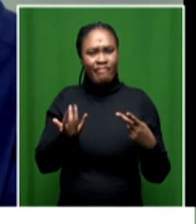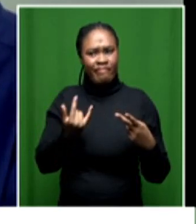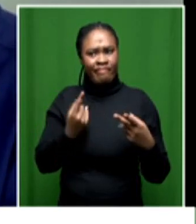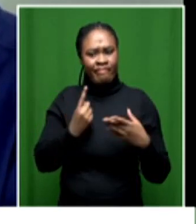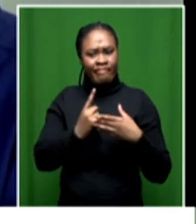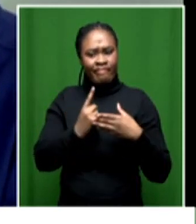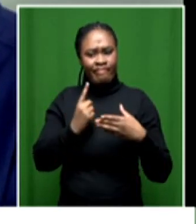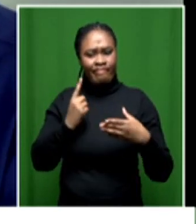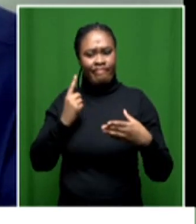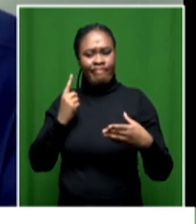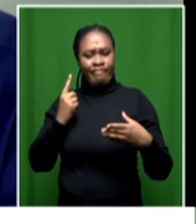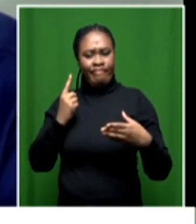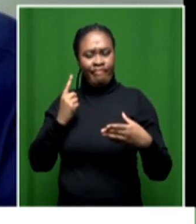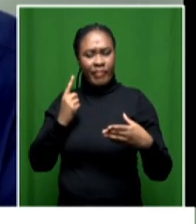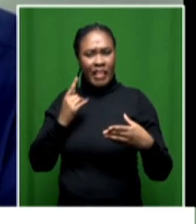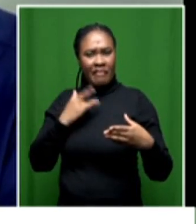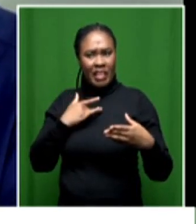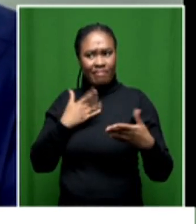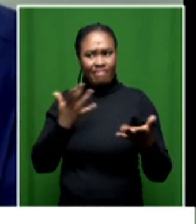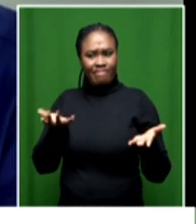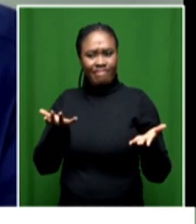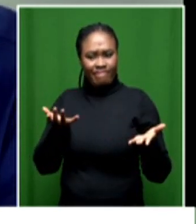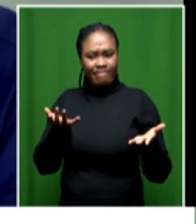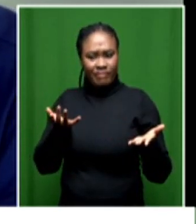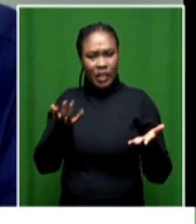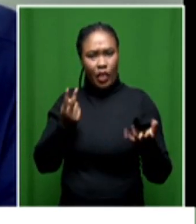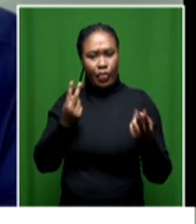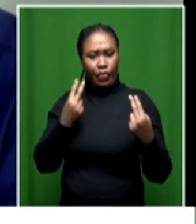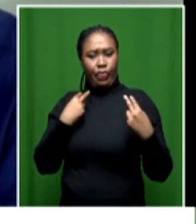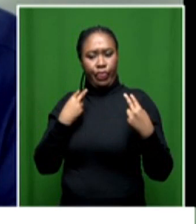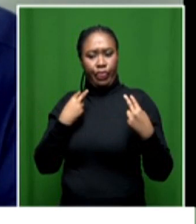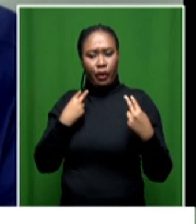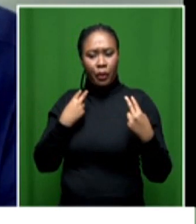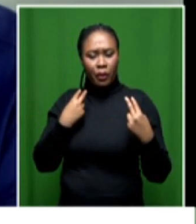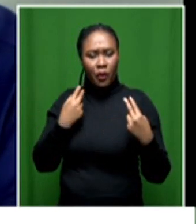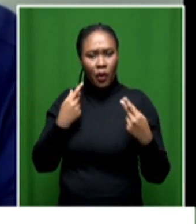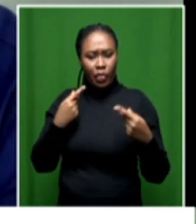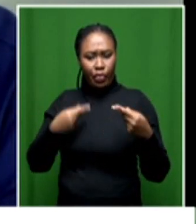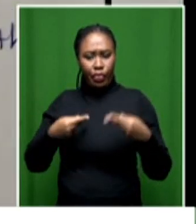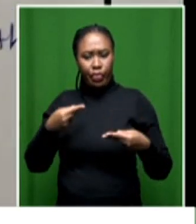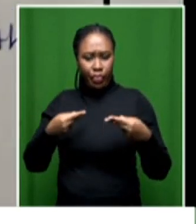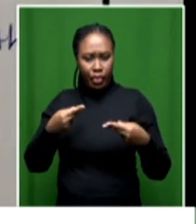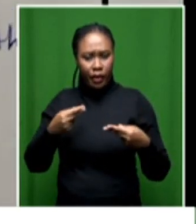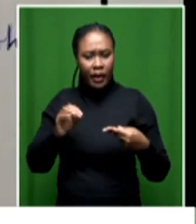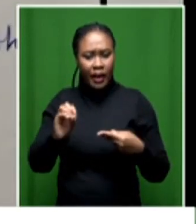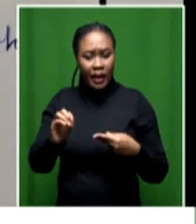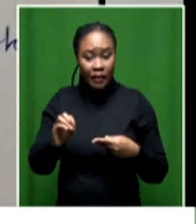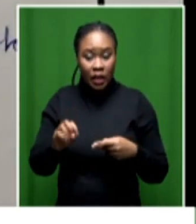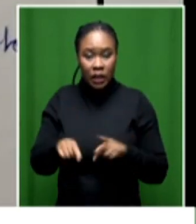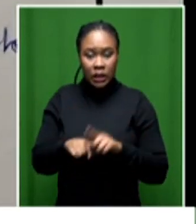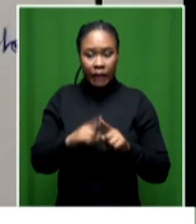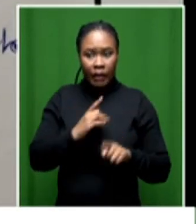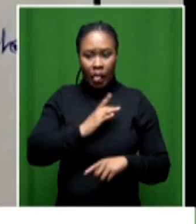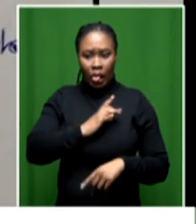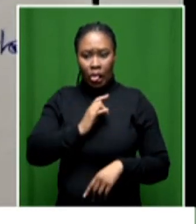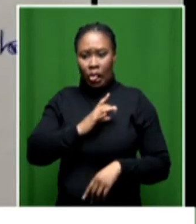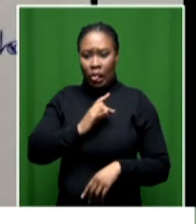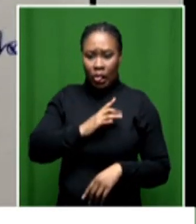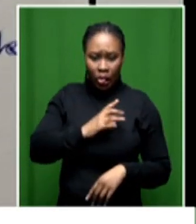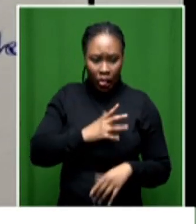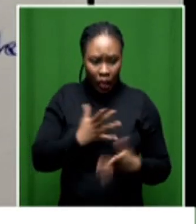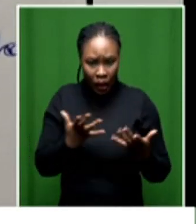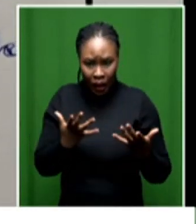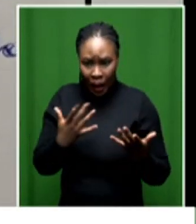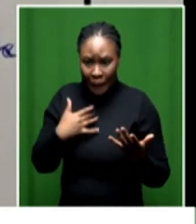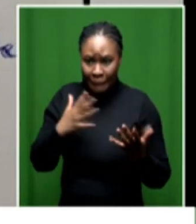isolated. You feel excluded. You know, there's a sense of prejudice that kind of rises up inside. But I think also there's that sense of anxiety. I was like,